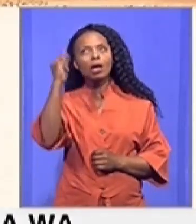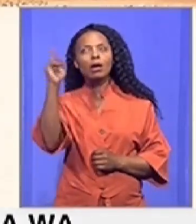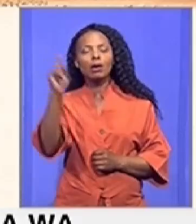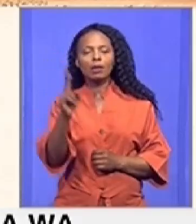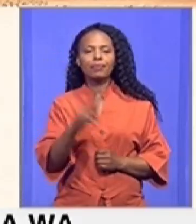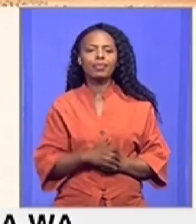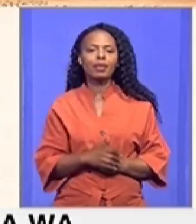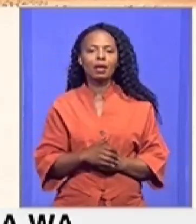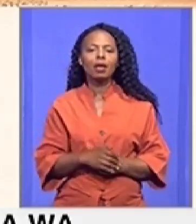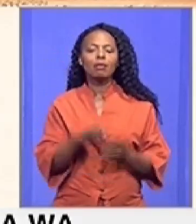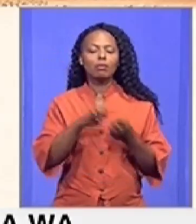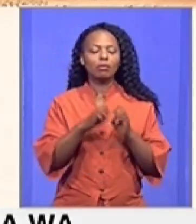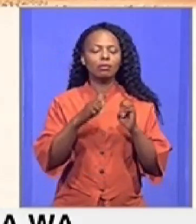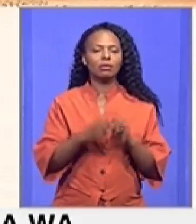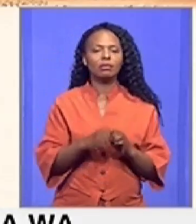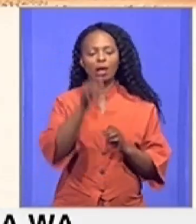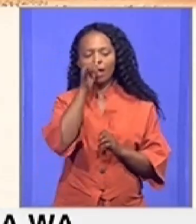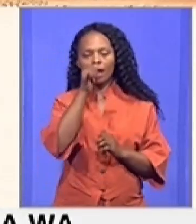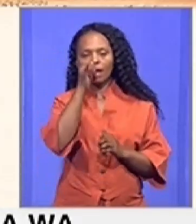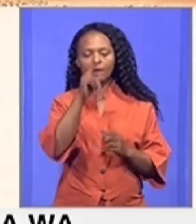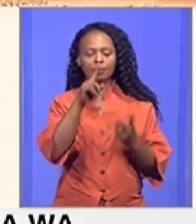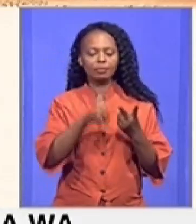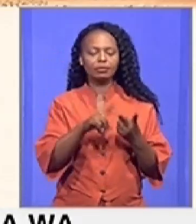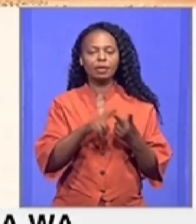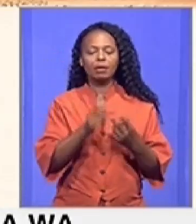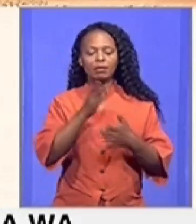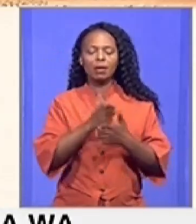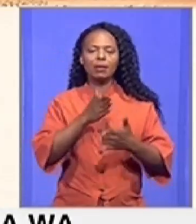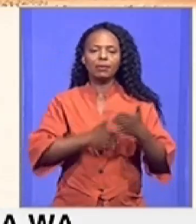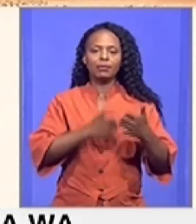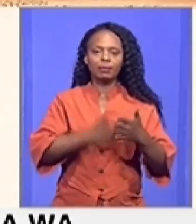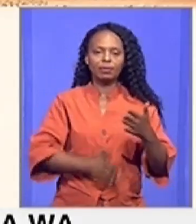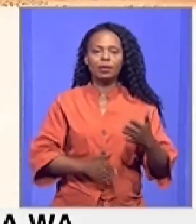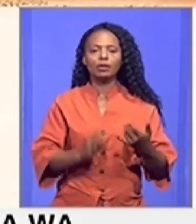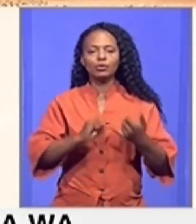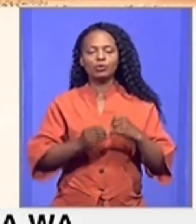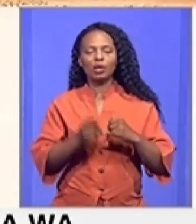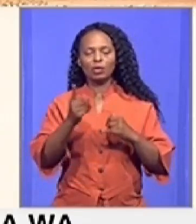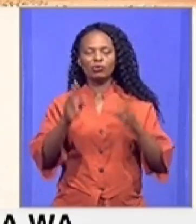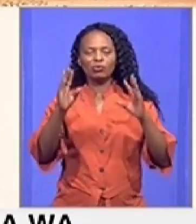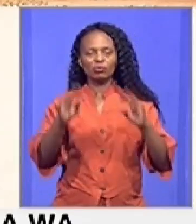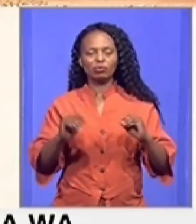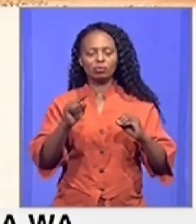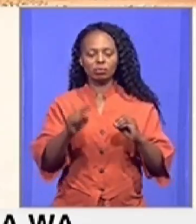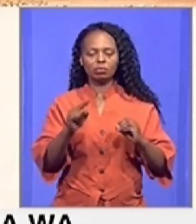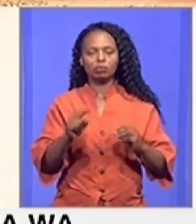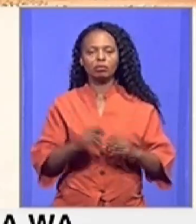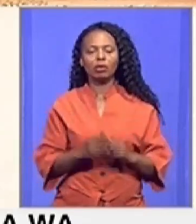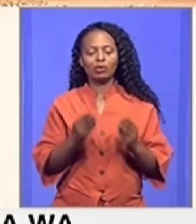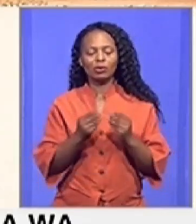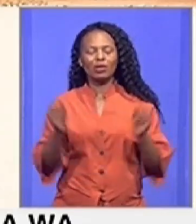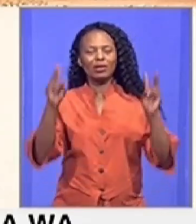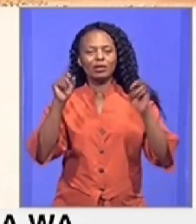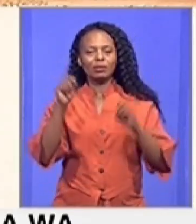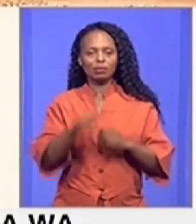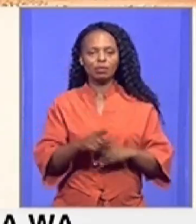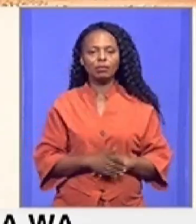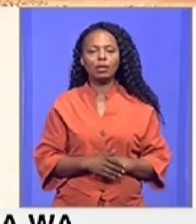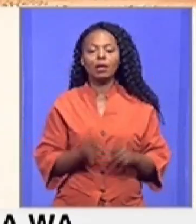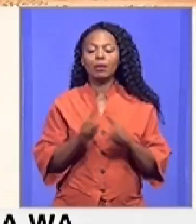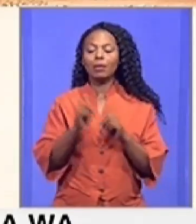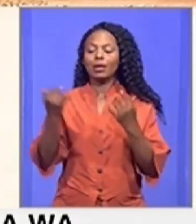le unemployment ra ipla mangaung. While muso ka mane tso matha ka ntho ka makhufe ka mane. Rona ne re